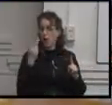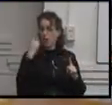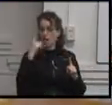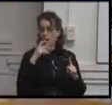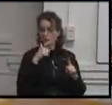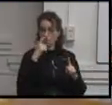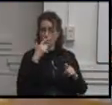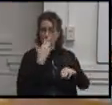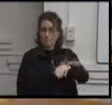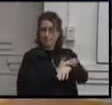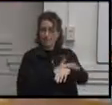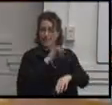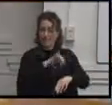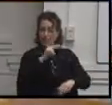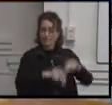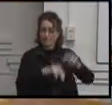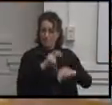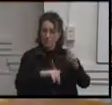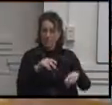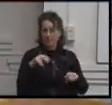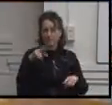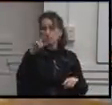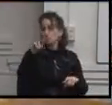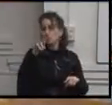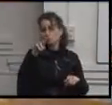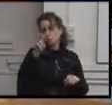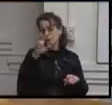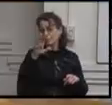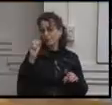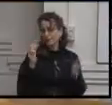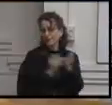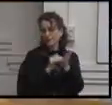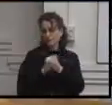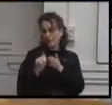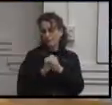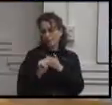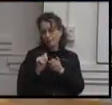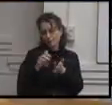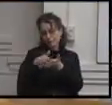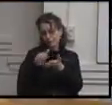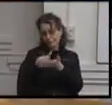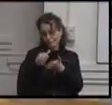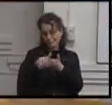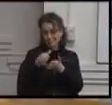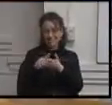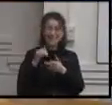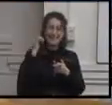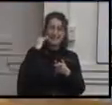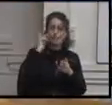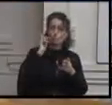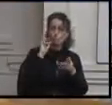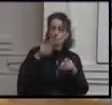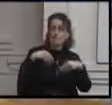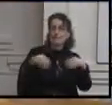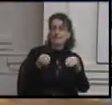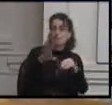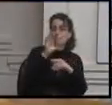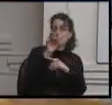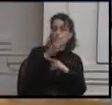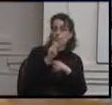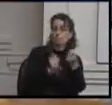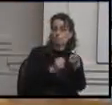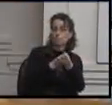same $200,000 home, for 20 years, that bond payment would be something in the neighborhood of $18, which